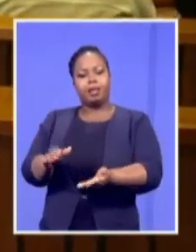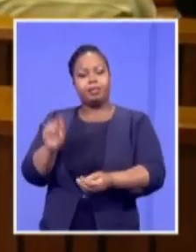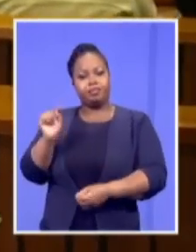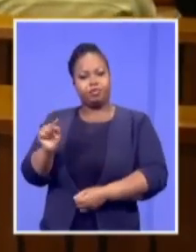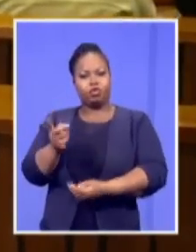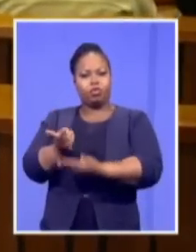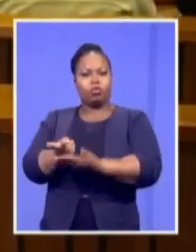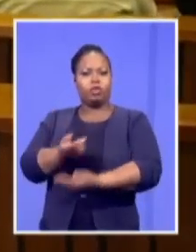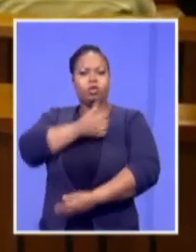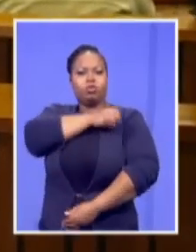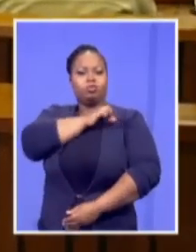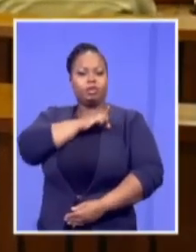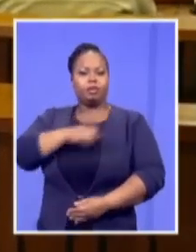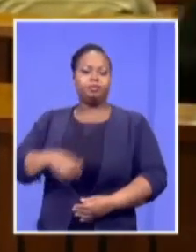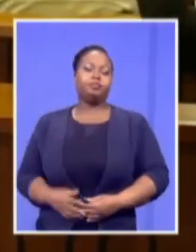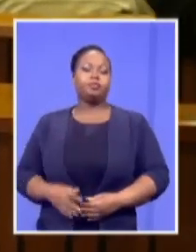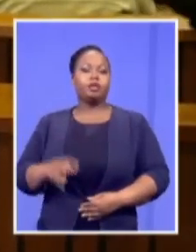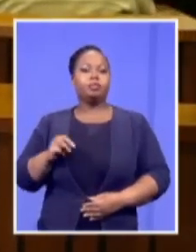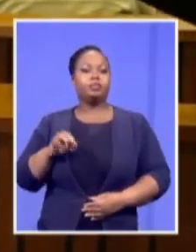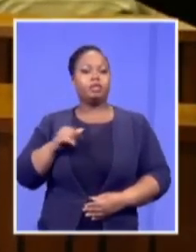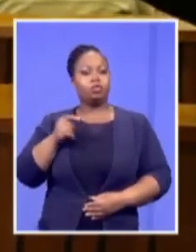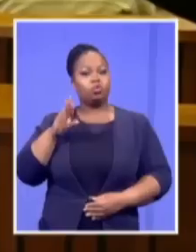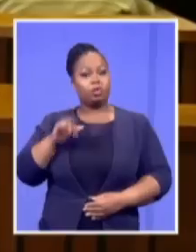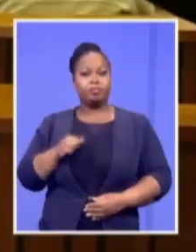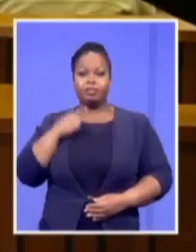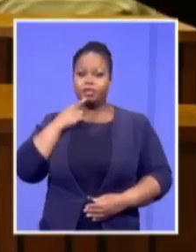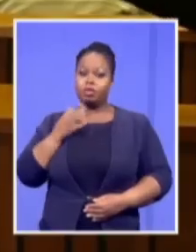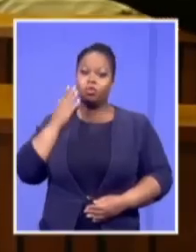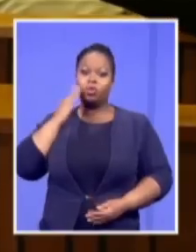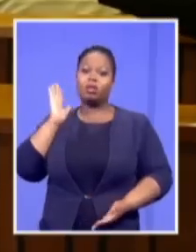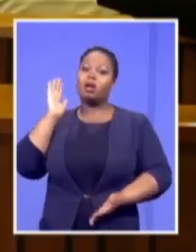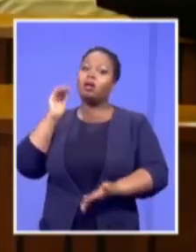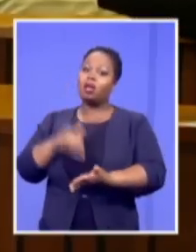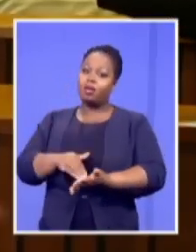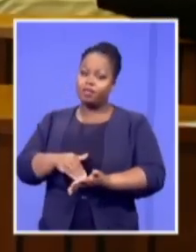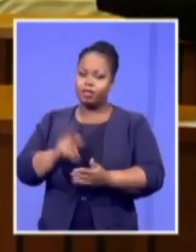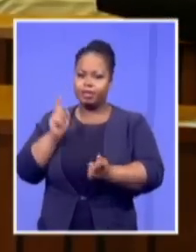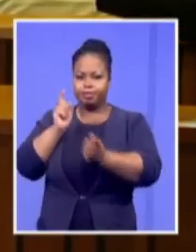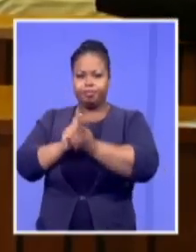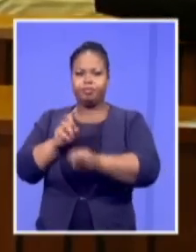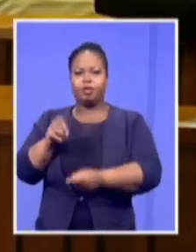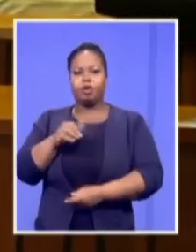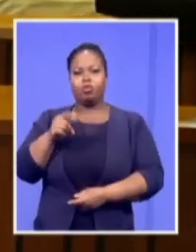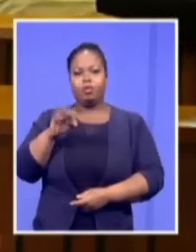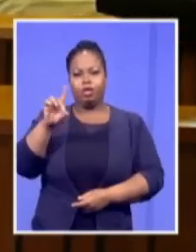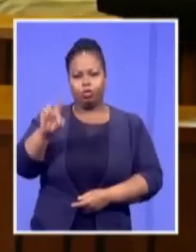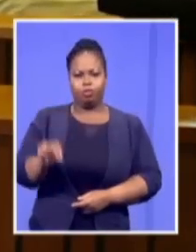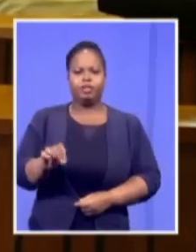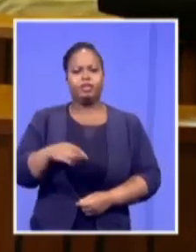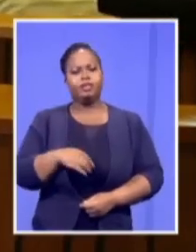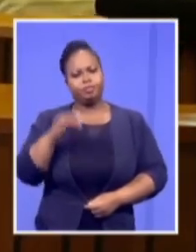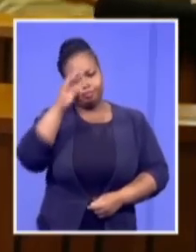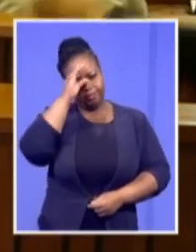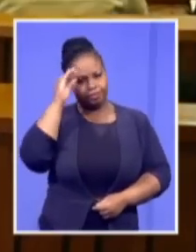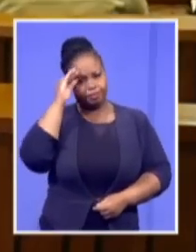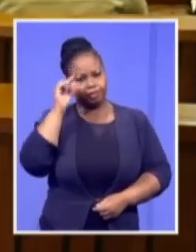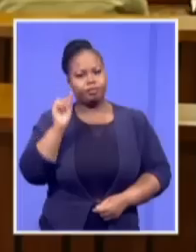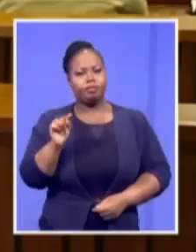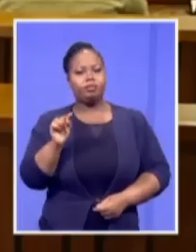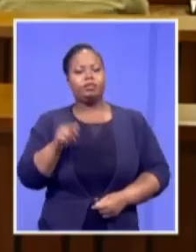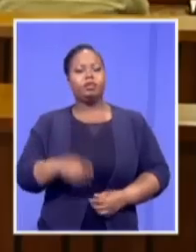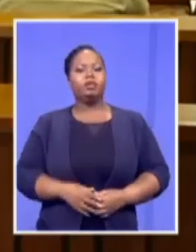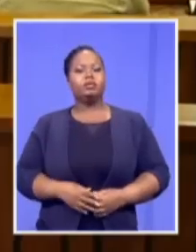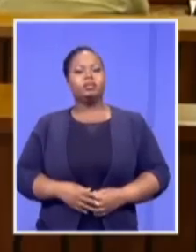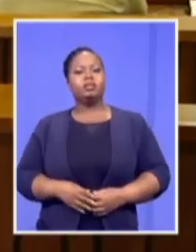that bed. Mthethwa says on arrival there, they met Makhumalo, but had also gone to a nurse. And when they arrived with the